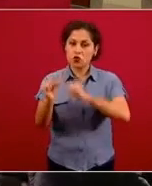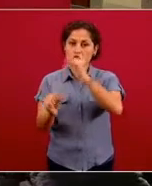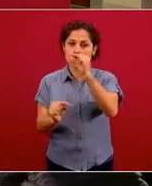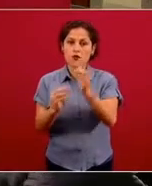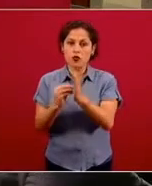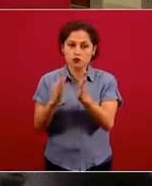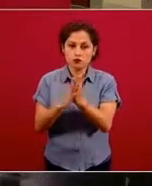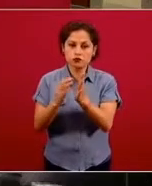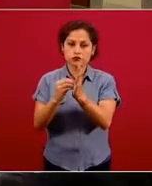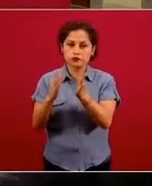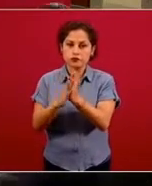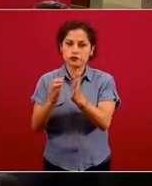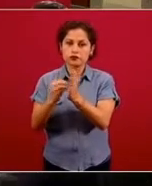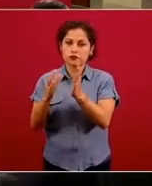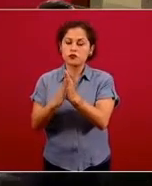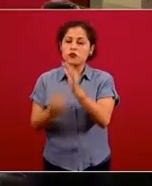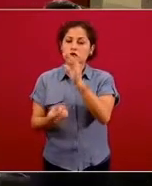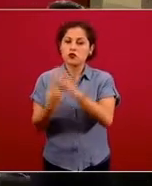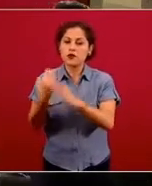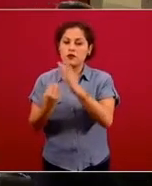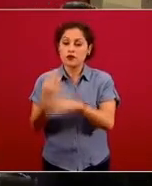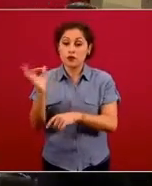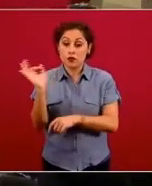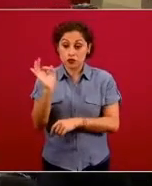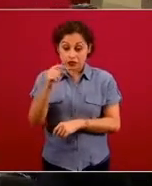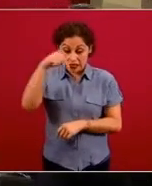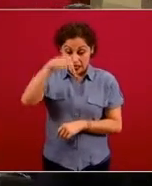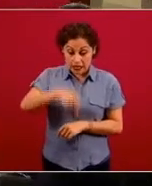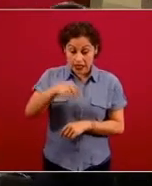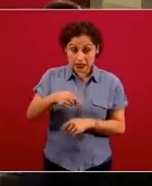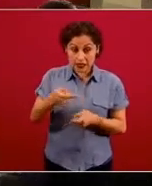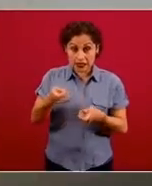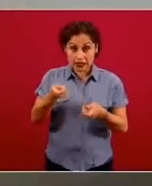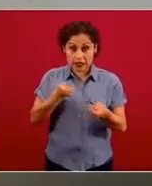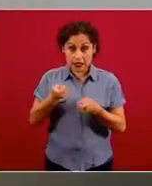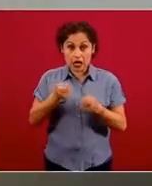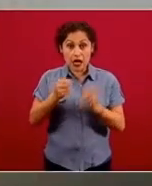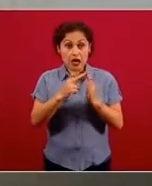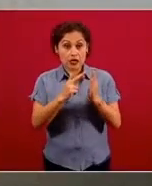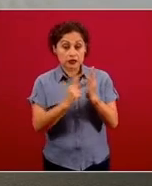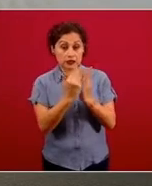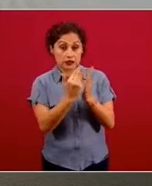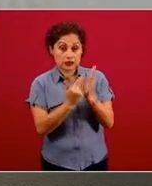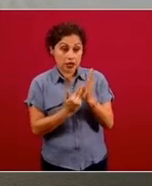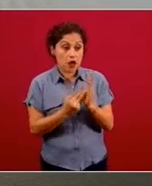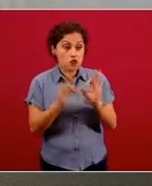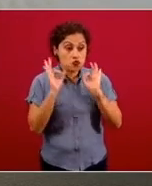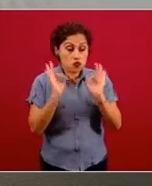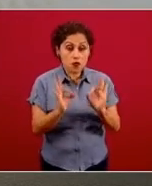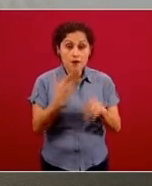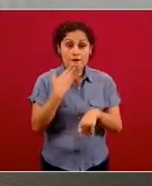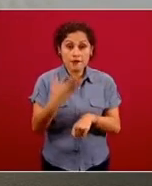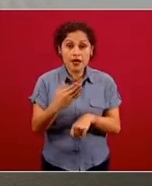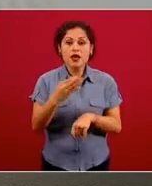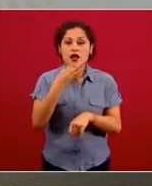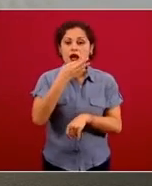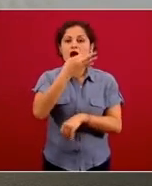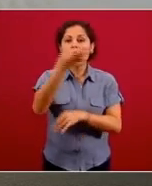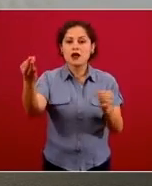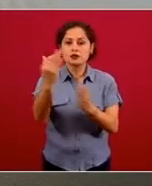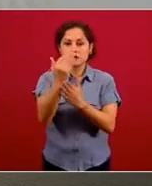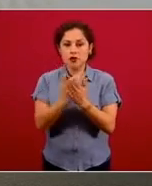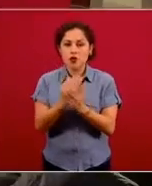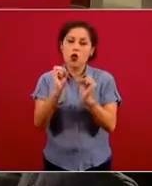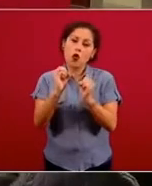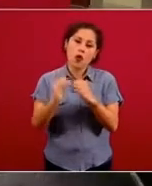will continue to be updating you as things develop. We'll be letting you know about our progress and let you know